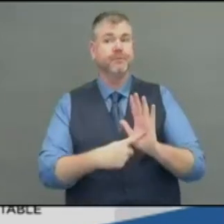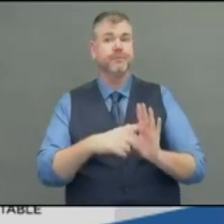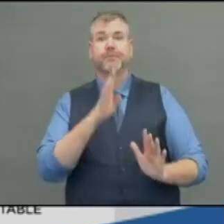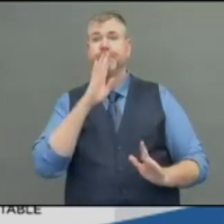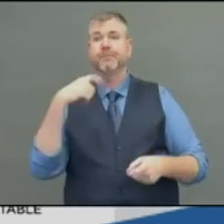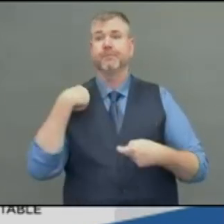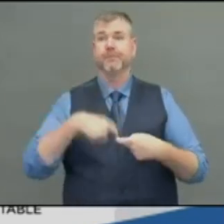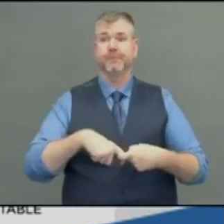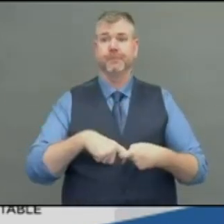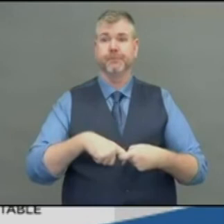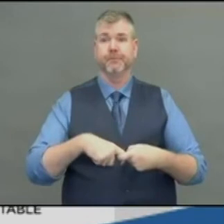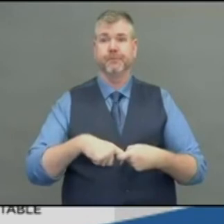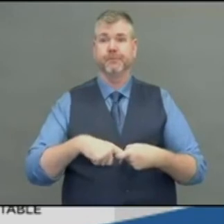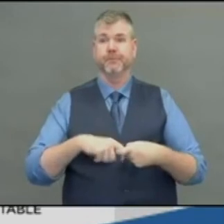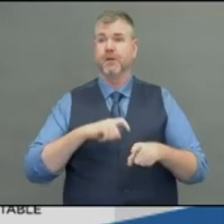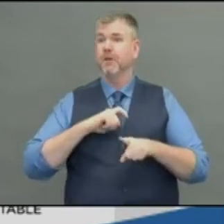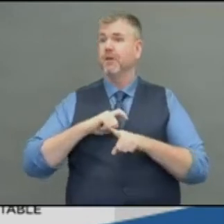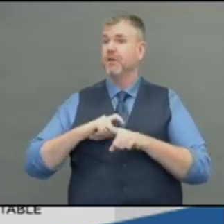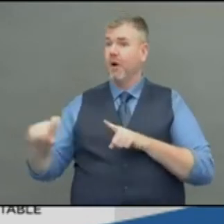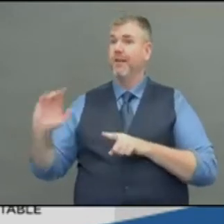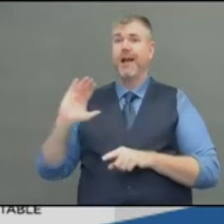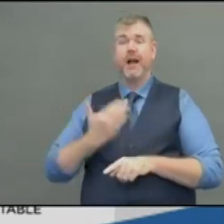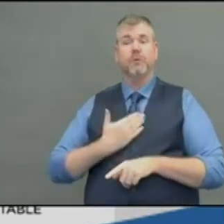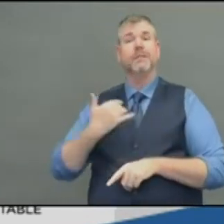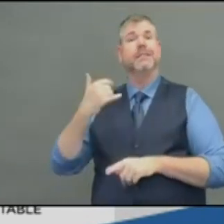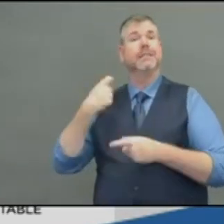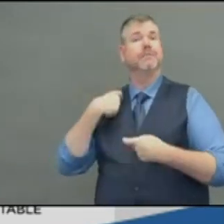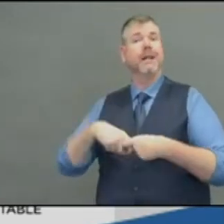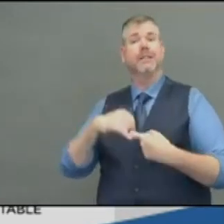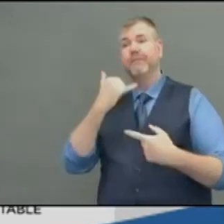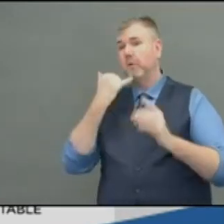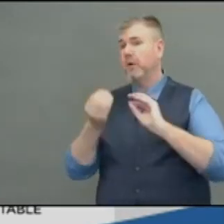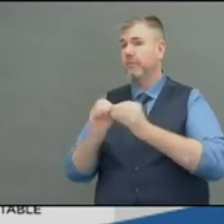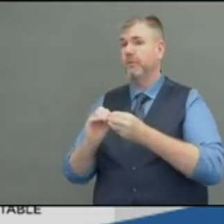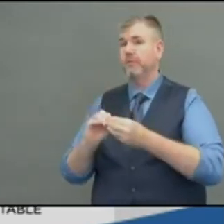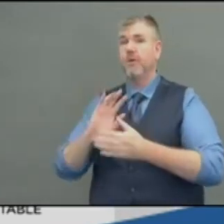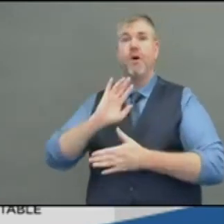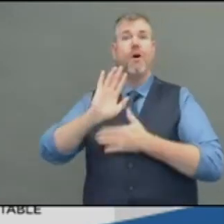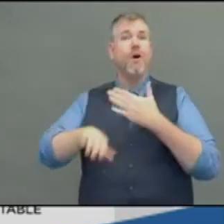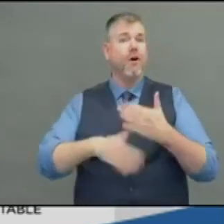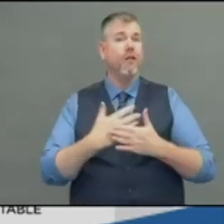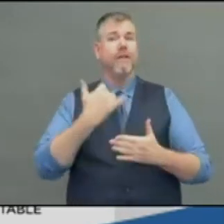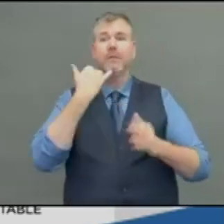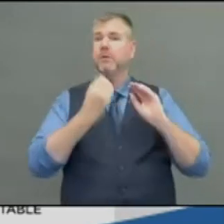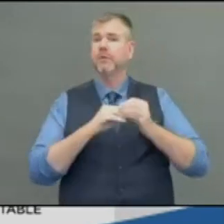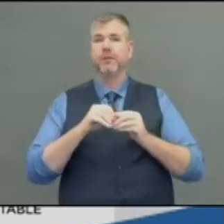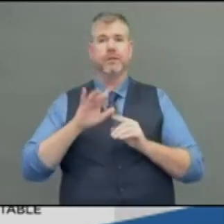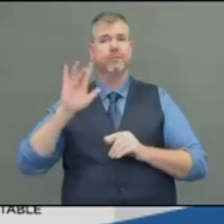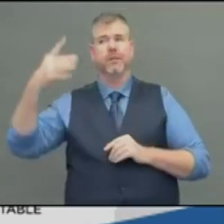can call our Spanish line, and all those phone numbers will be listed on our website.